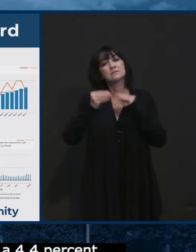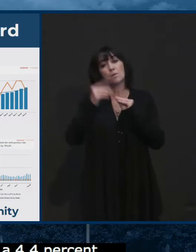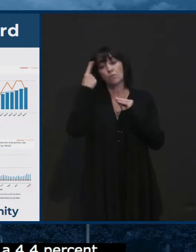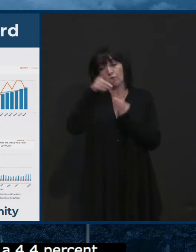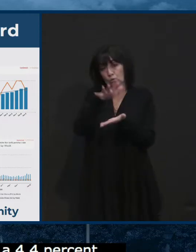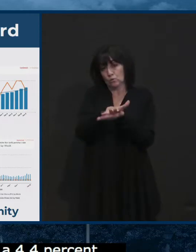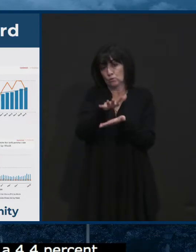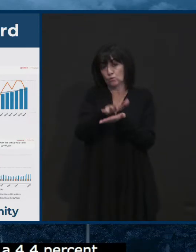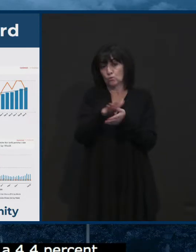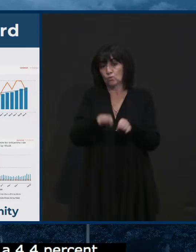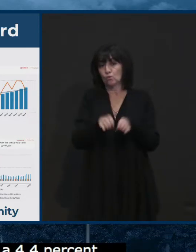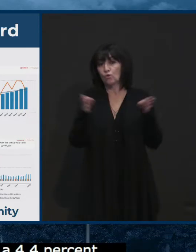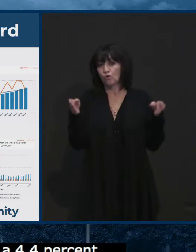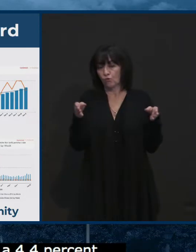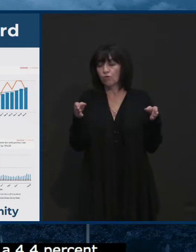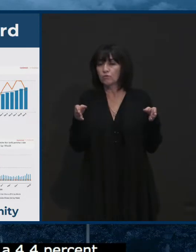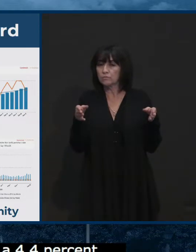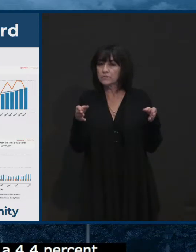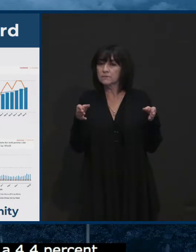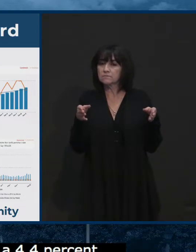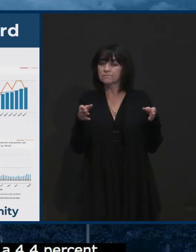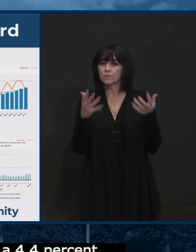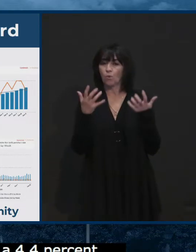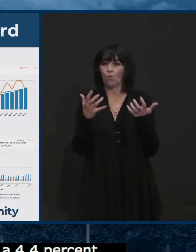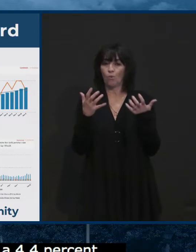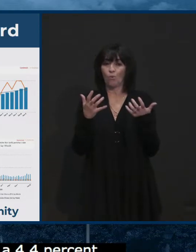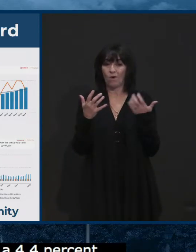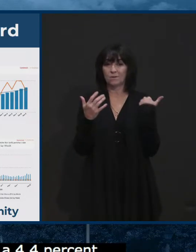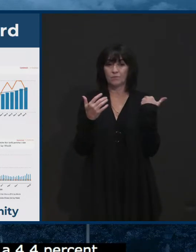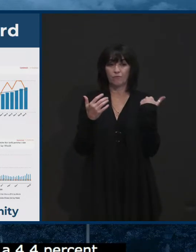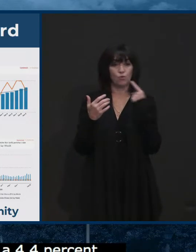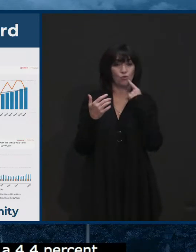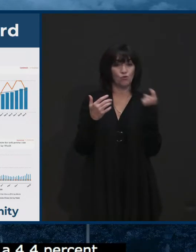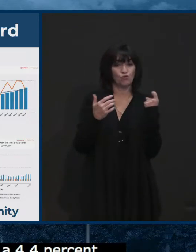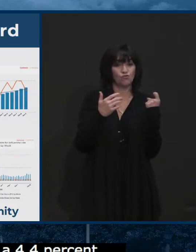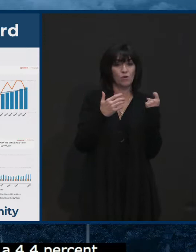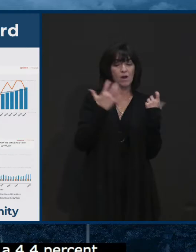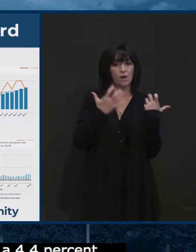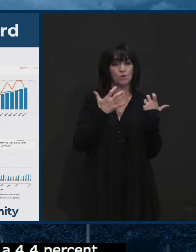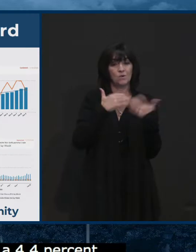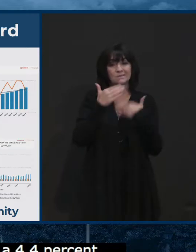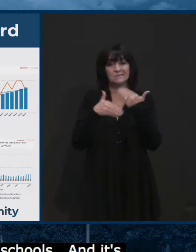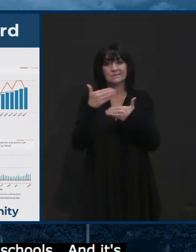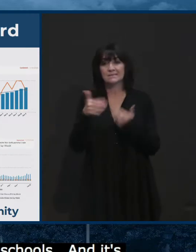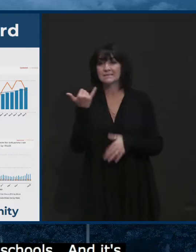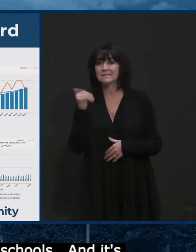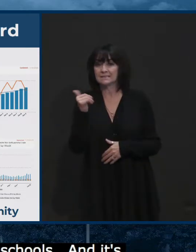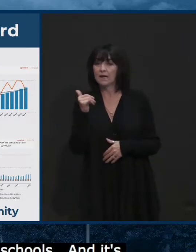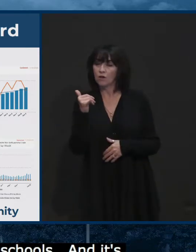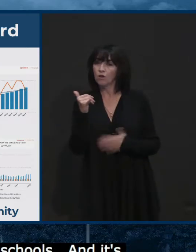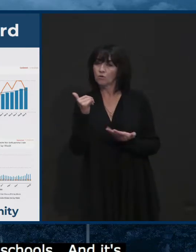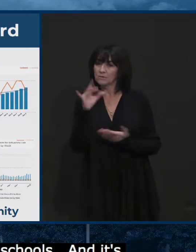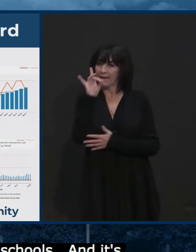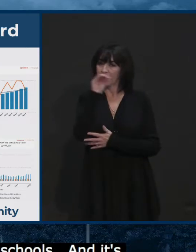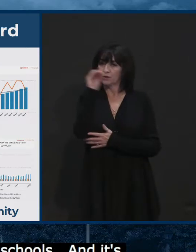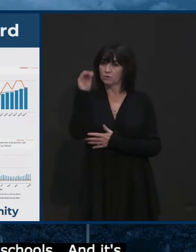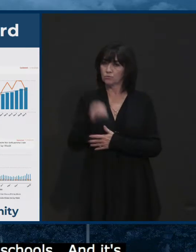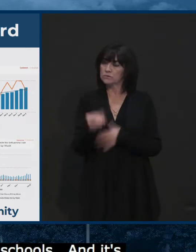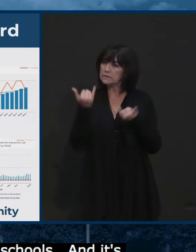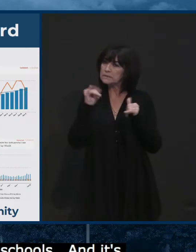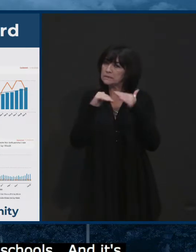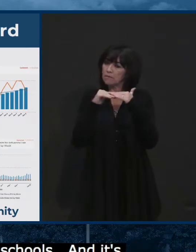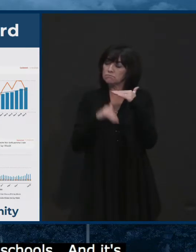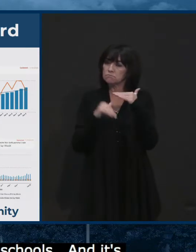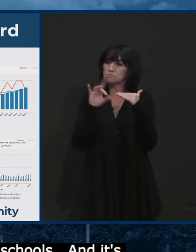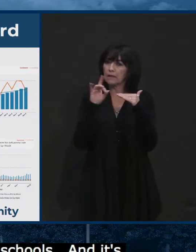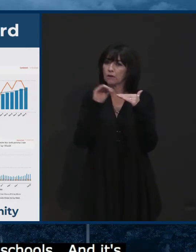the criteria for movement from yellow to red is at 8%, so we're still below that. That's a measure we will continue to look